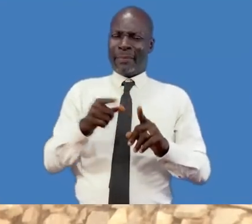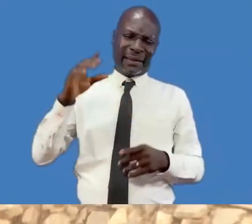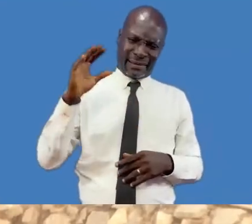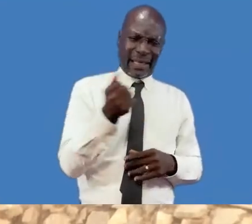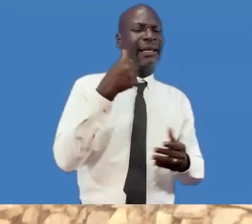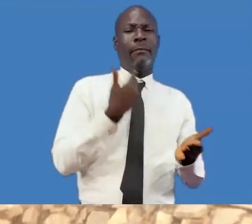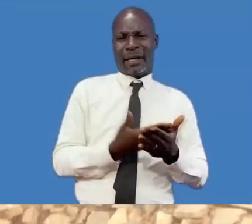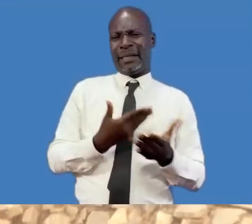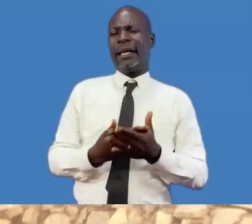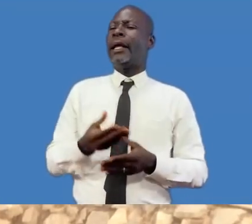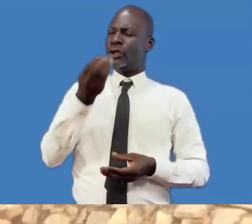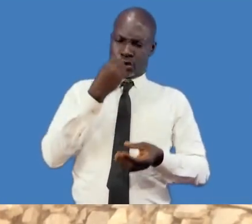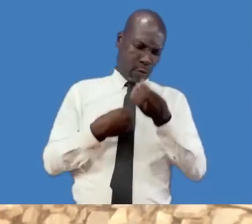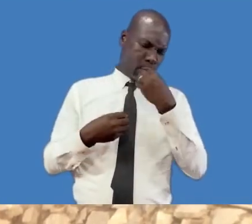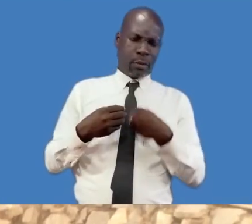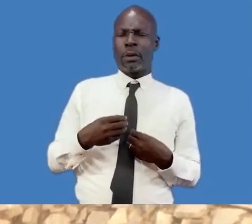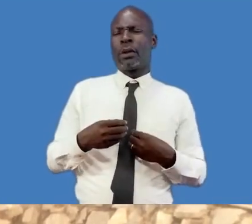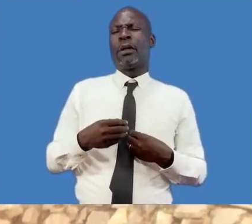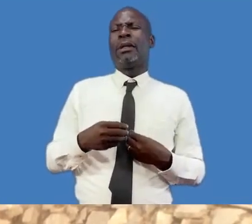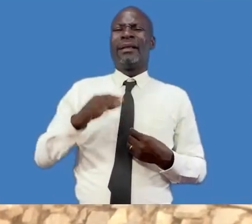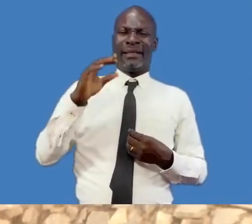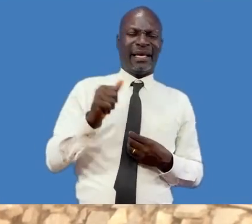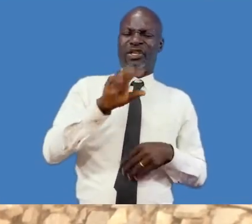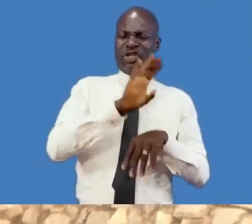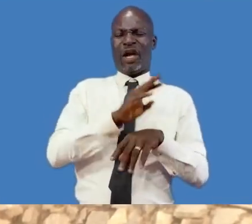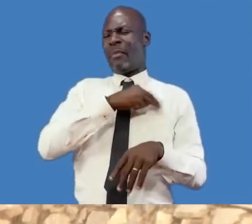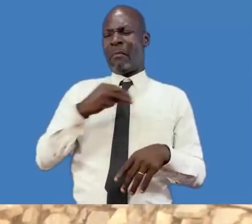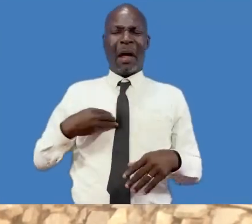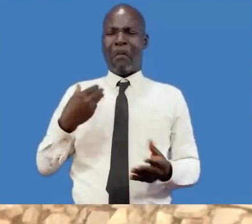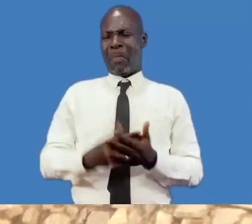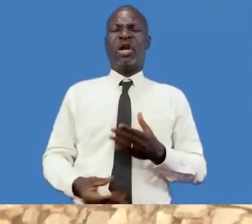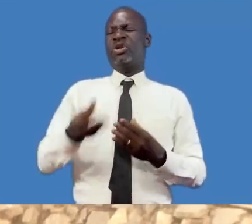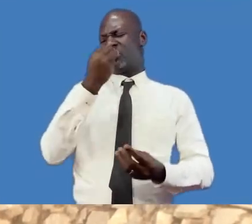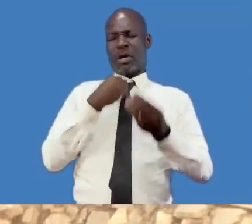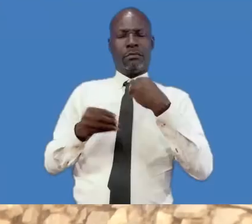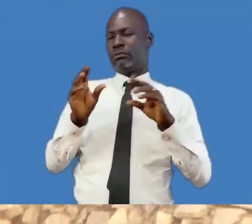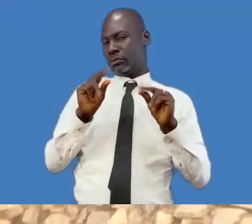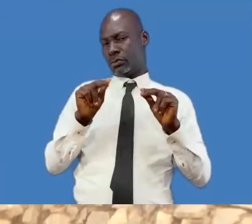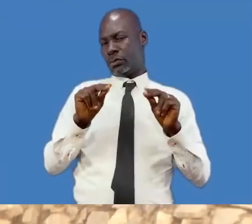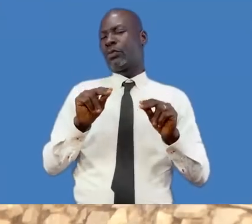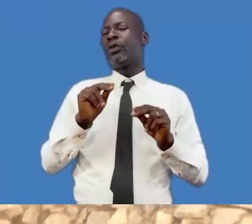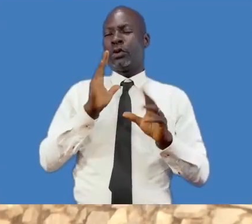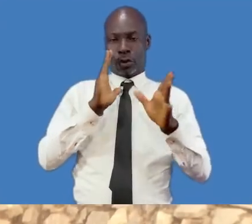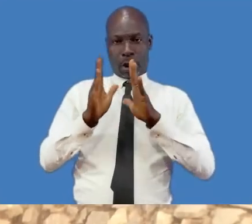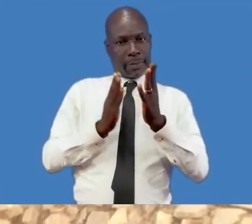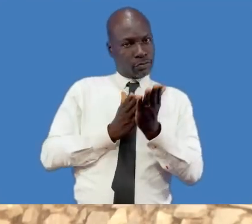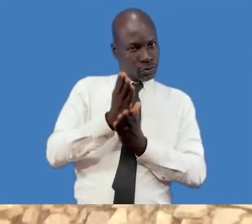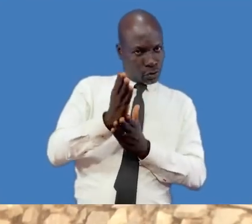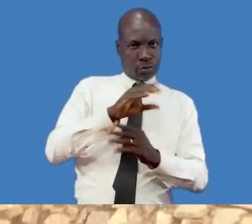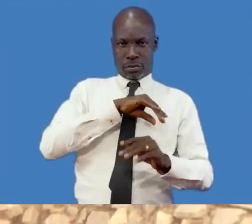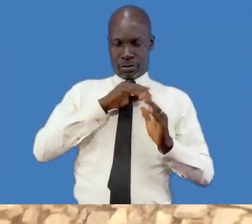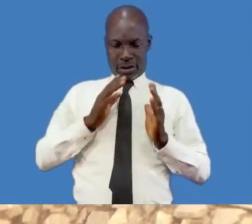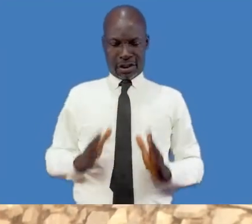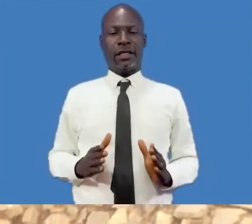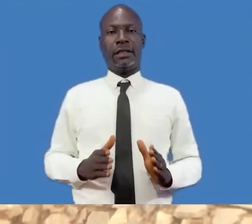no na wo mu die wo mu gi asofo sika na eyi wo mu dwapade me no ka no kra krisosum eho asam